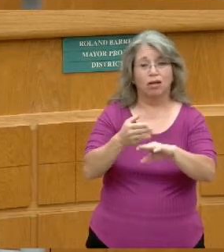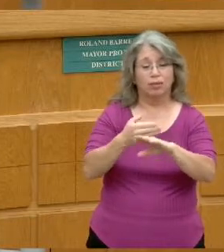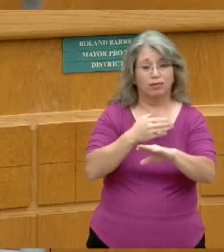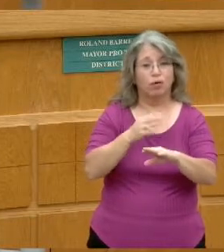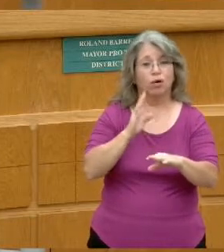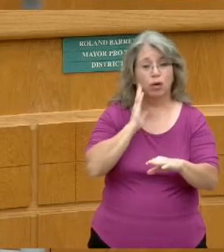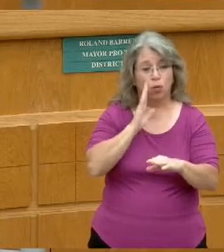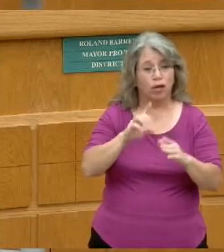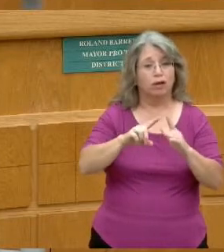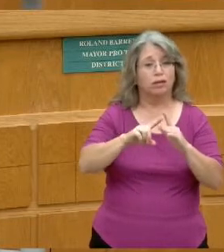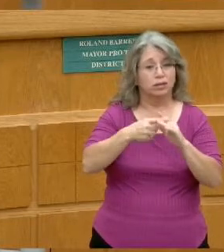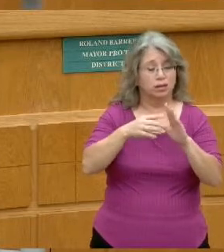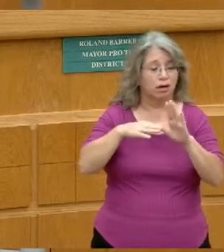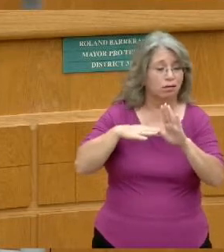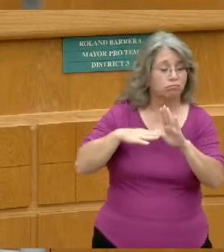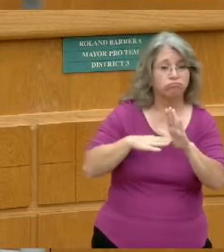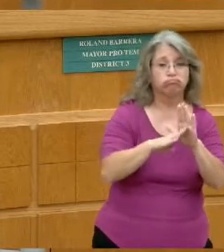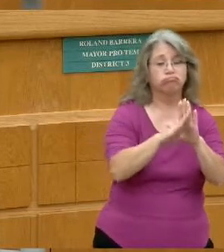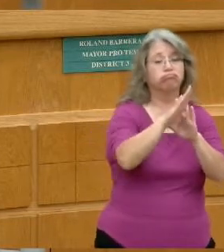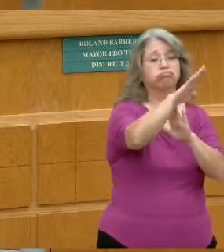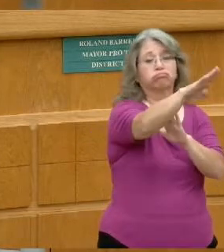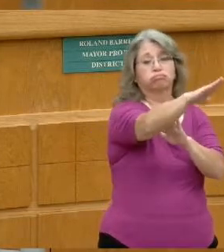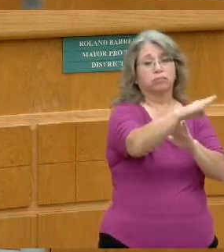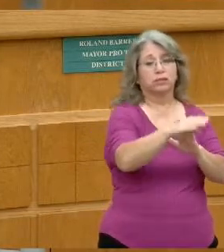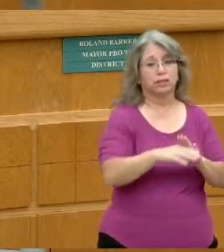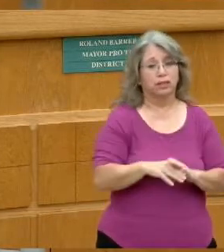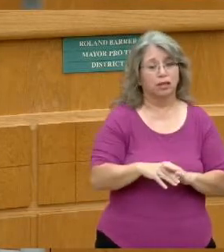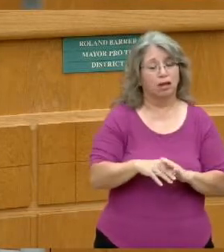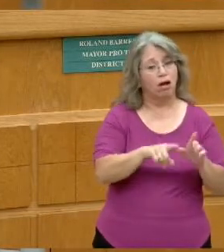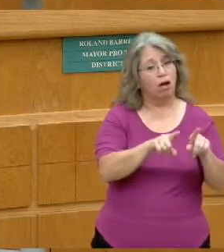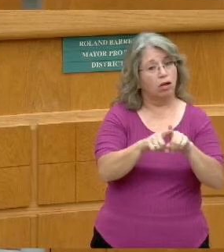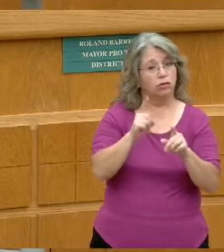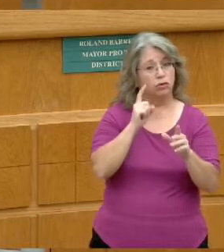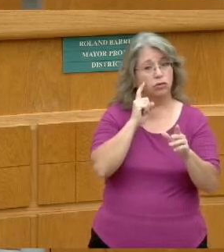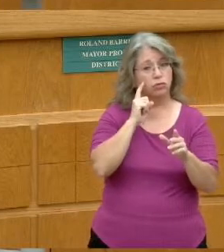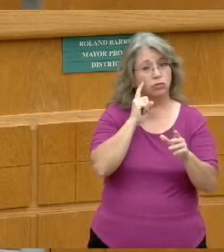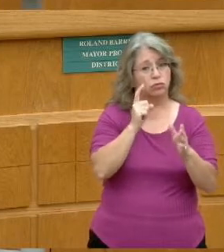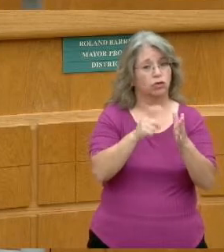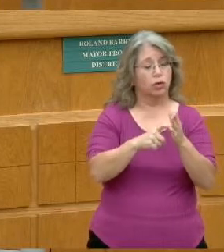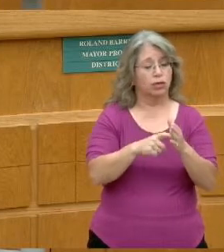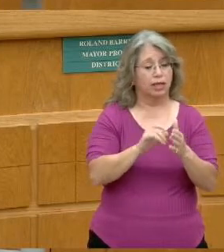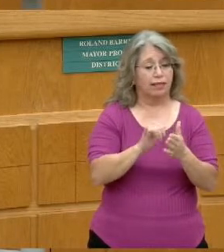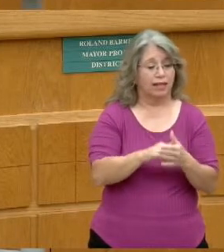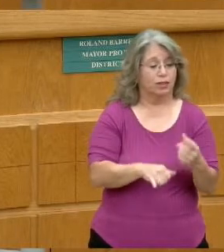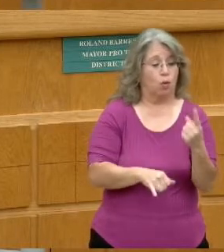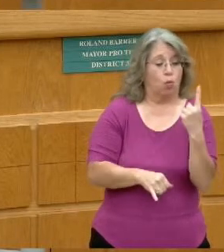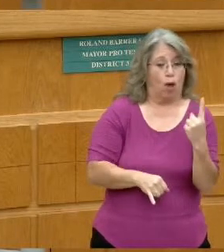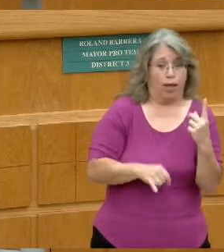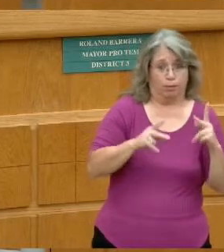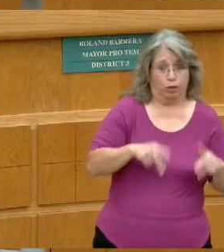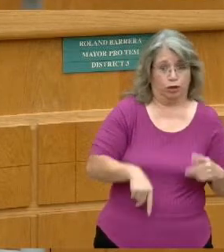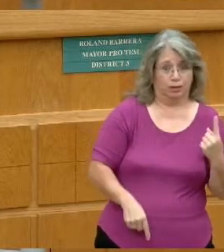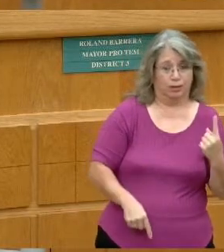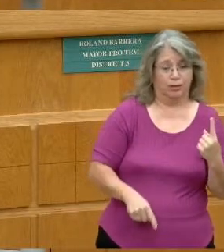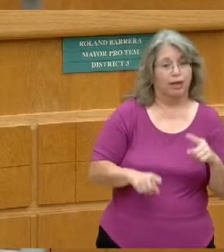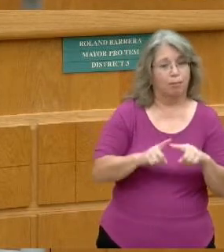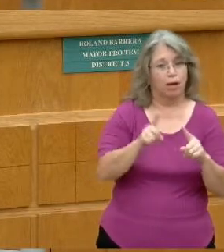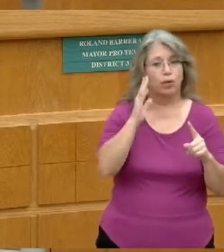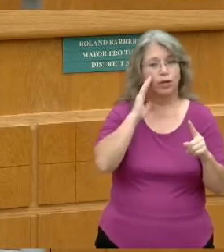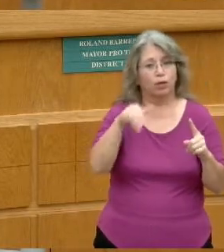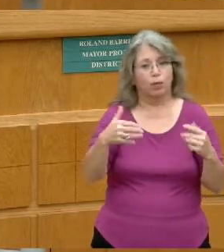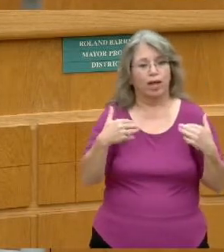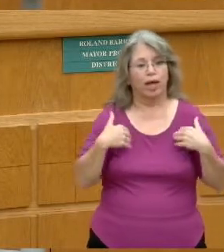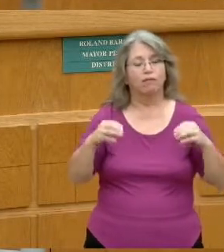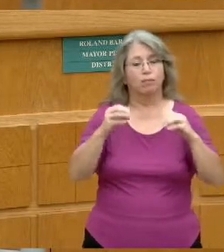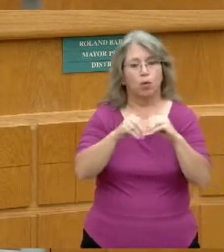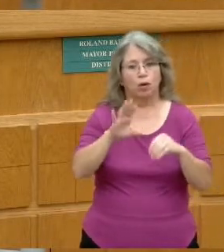to take off. Also consider that this is one person. There's more than one person in the Coastal Bend right now that has COVID-19, so